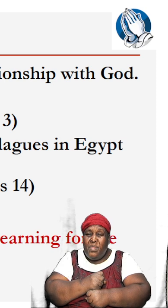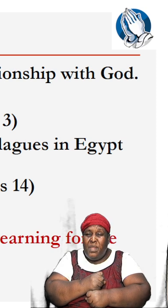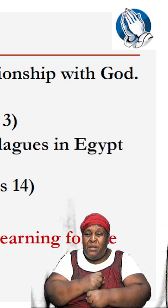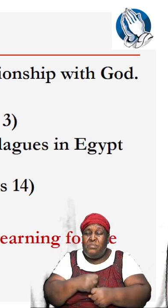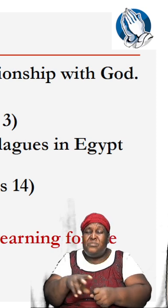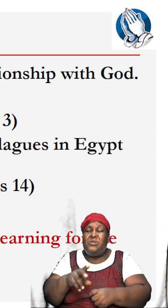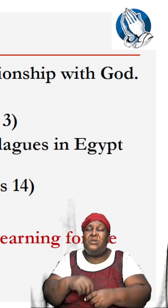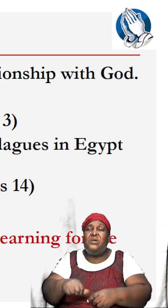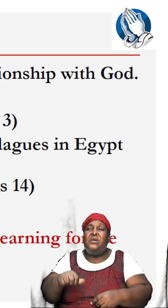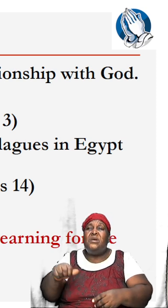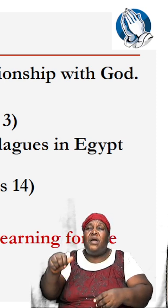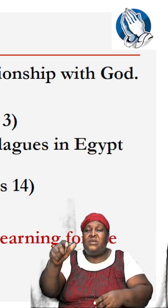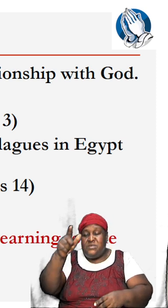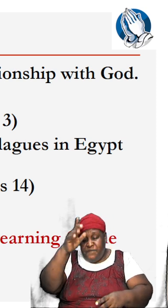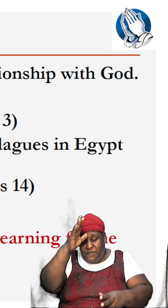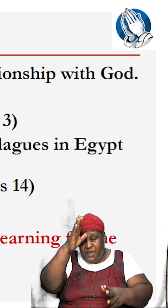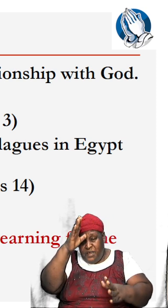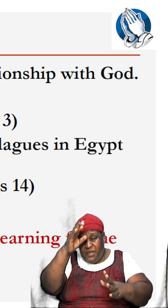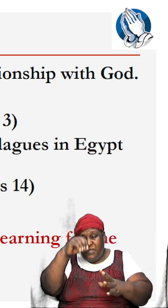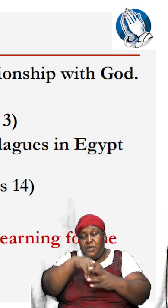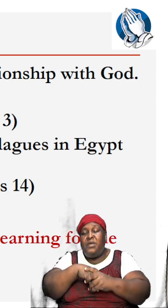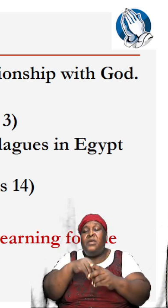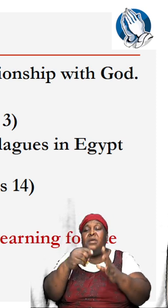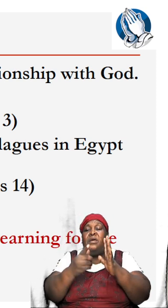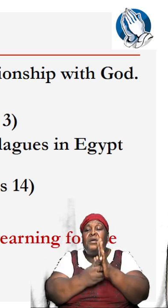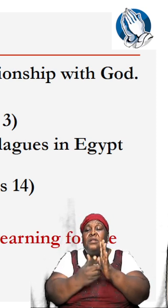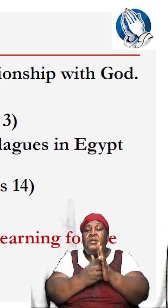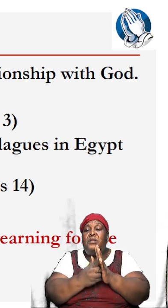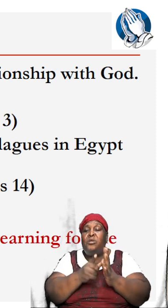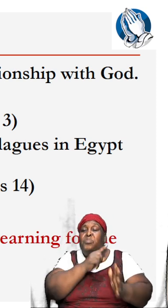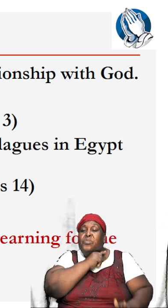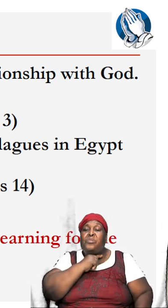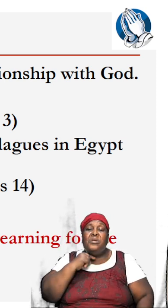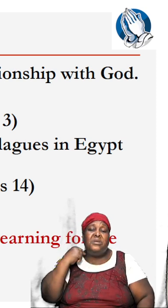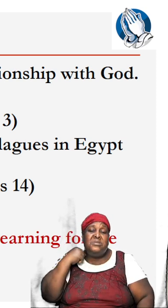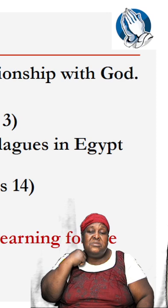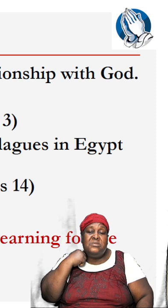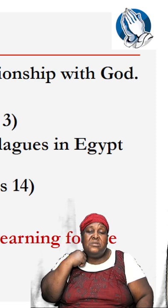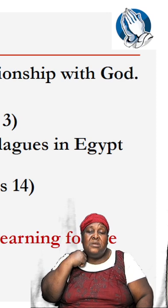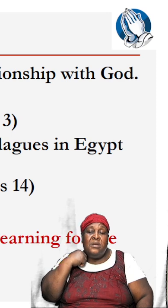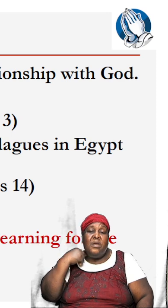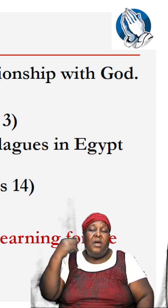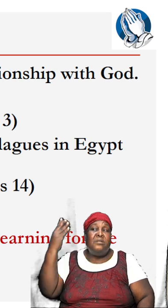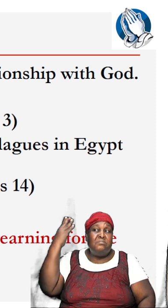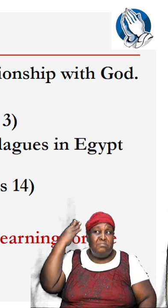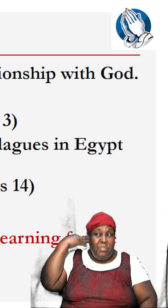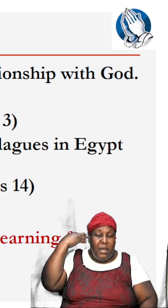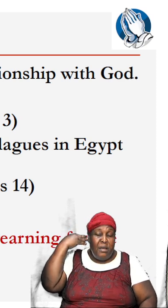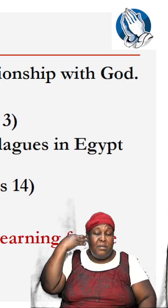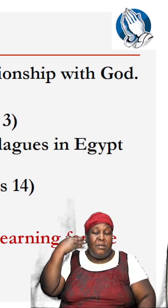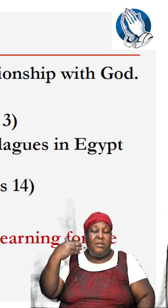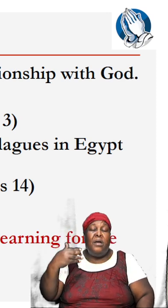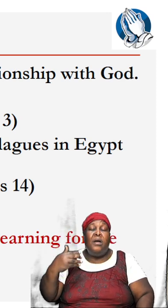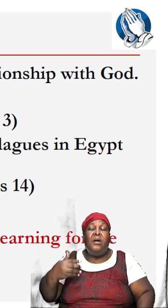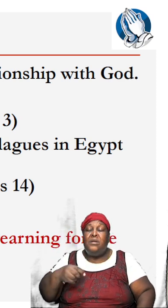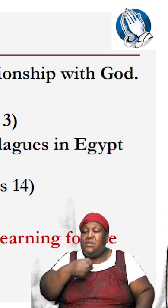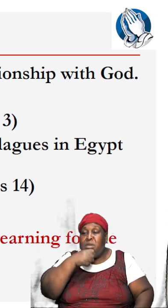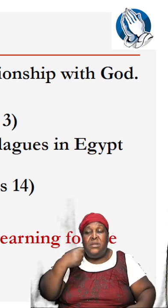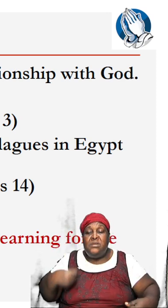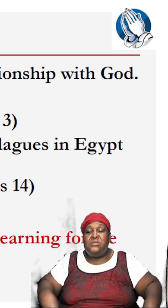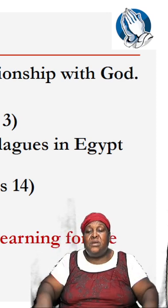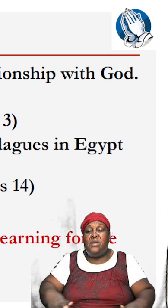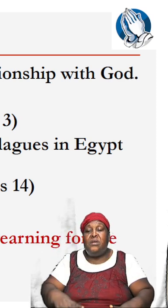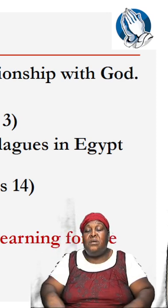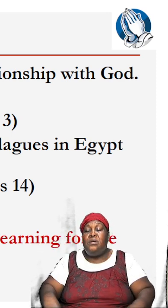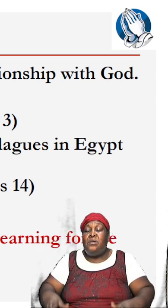father-in-law, the priest of the Midian, and he was in the backside of the desert. And the Bible said he came to the mount of